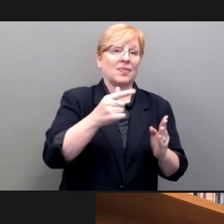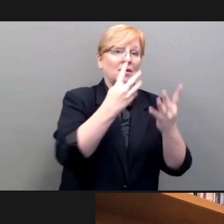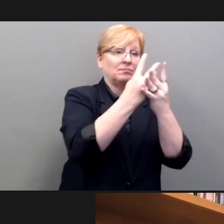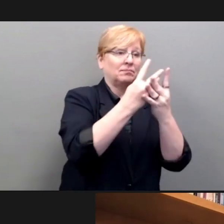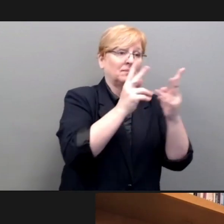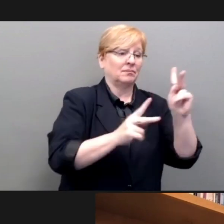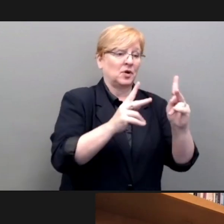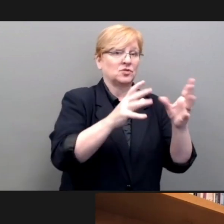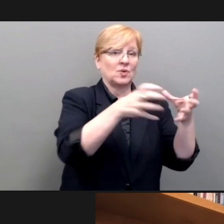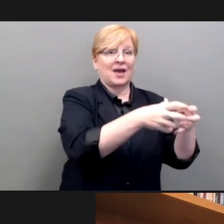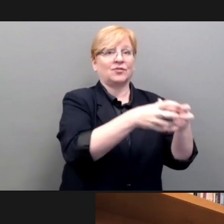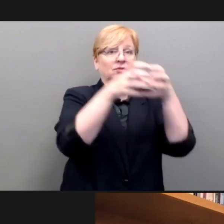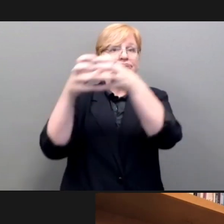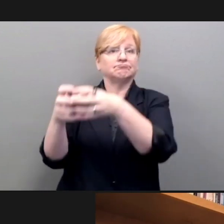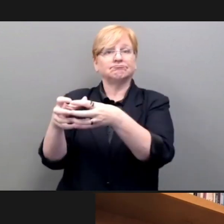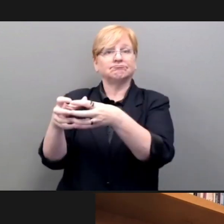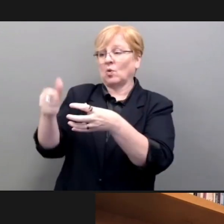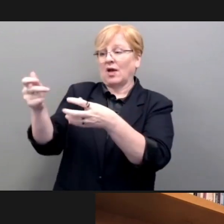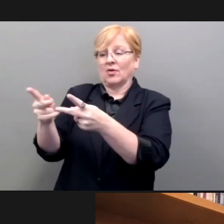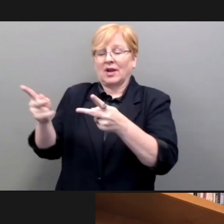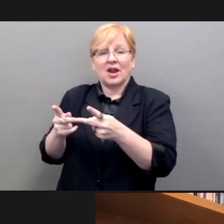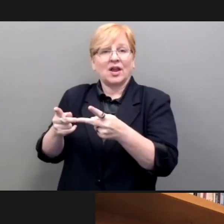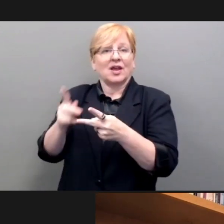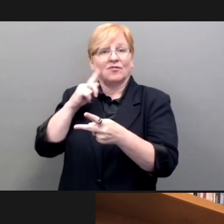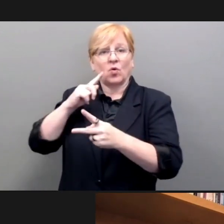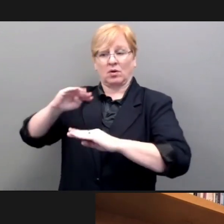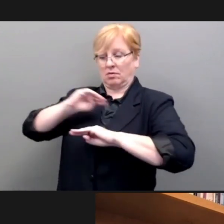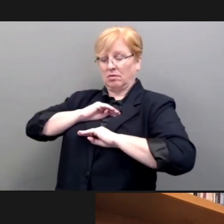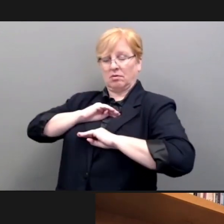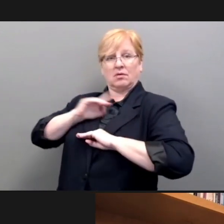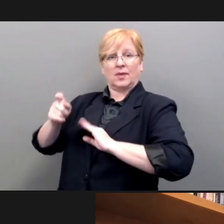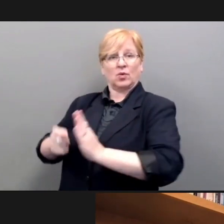the requirements and we create a safe environment